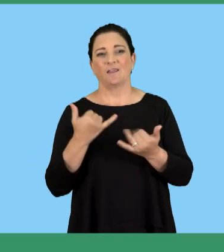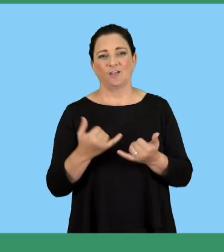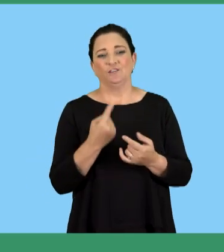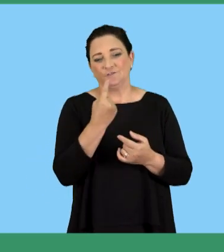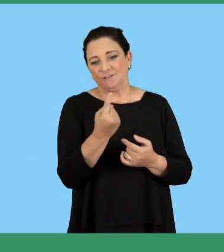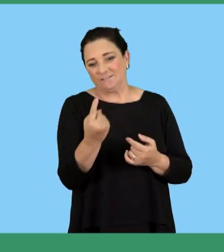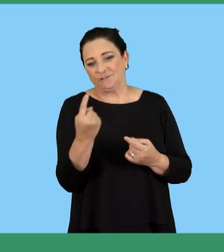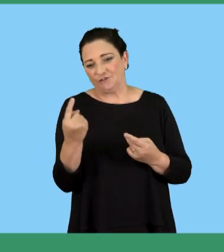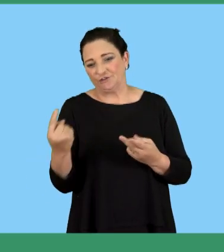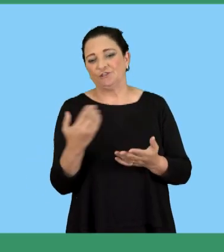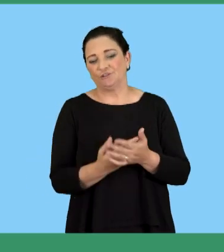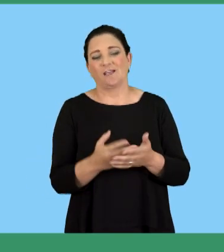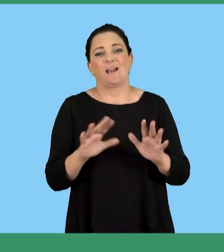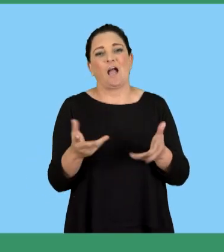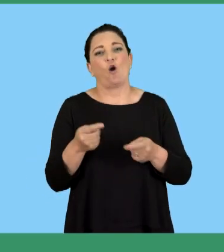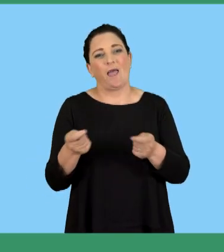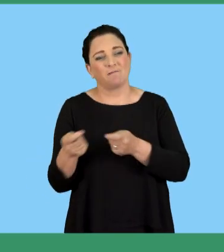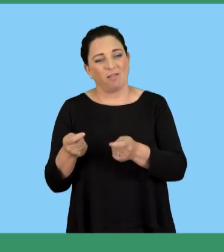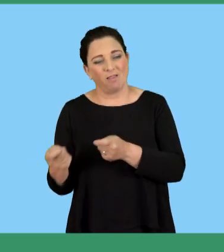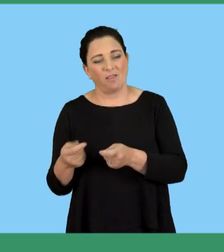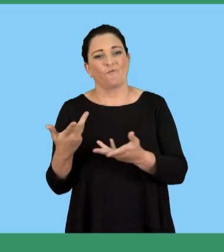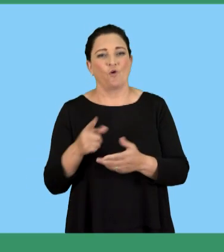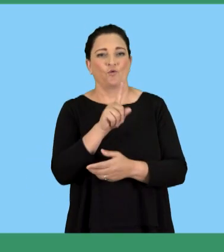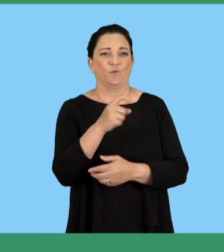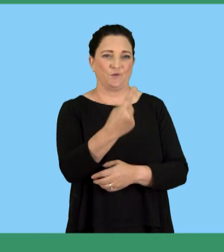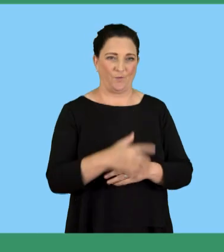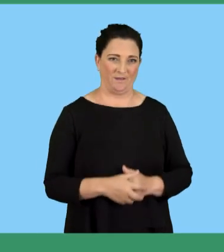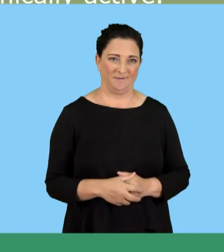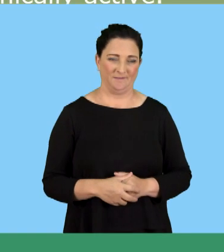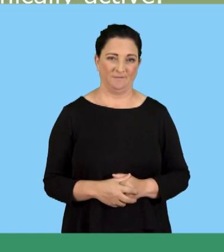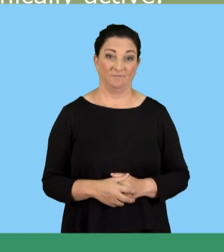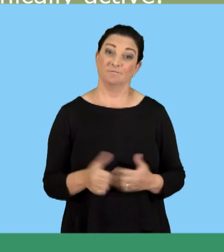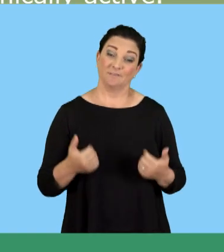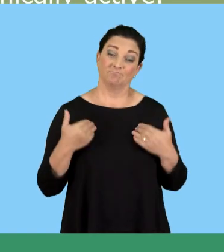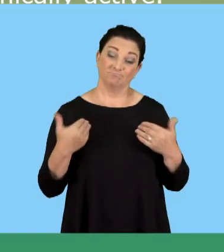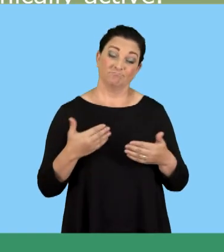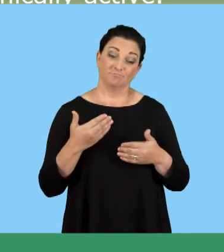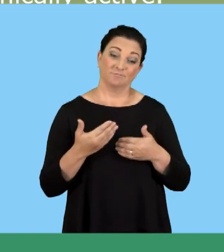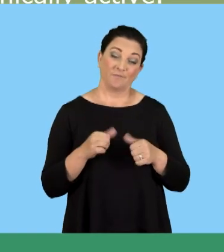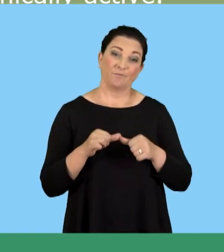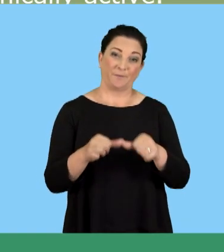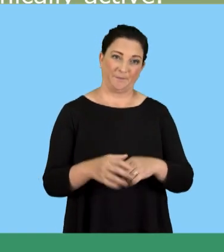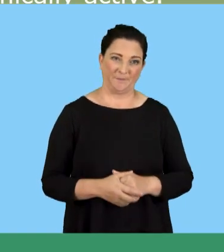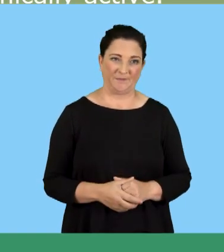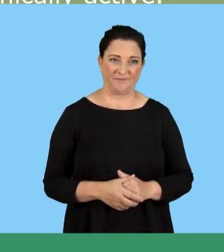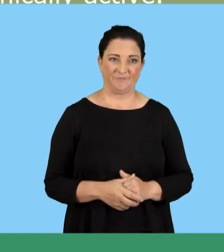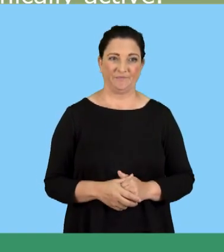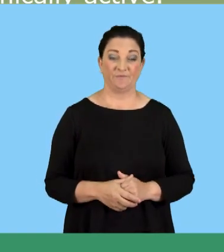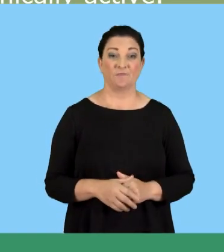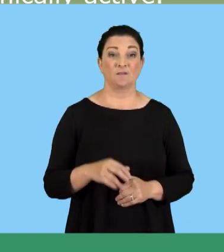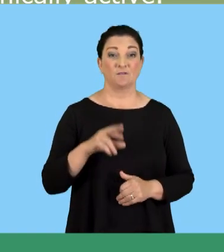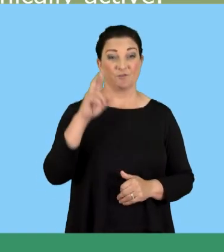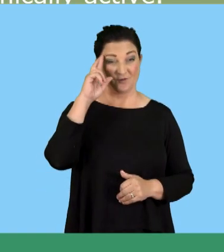the socioeconomic issue identified in question one. Now, let us proceed. Now,